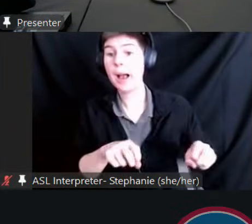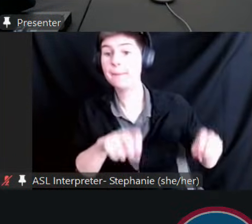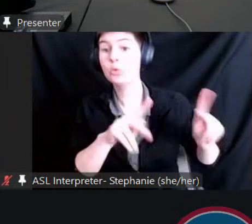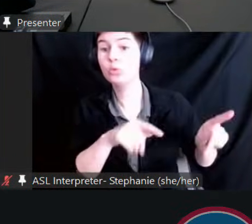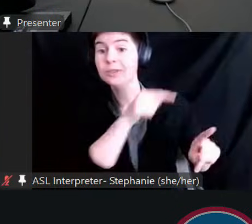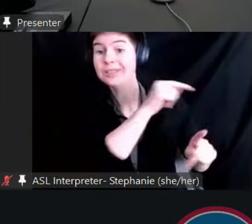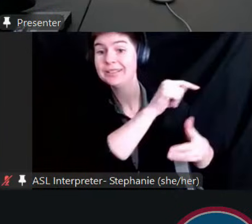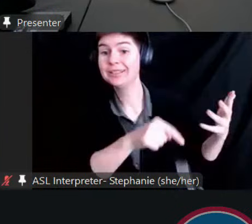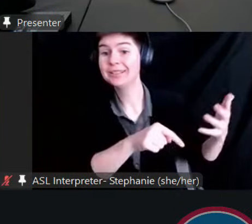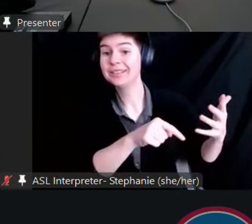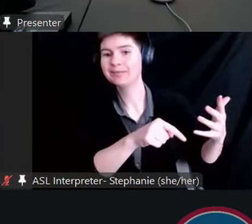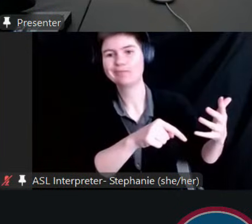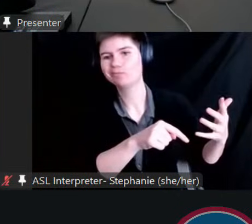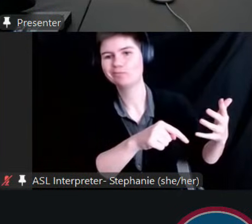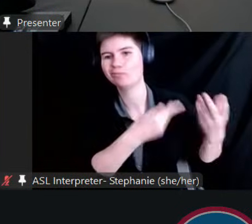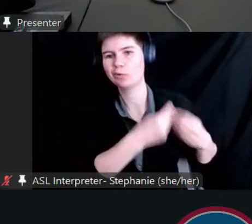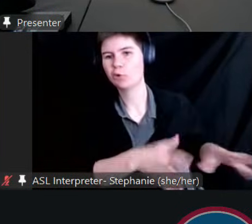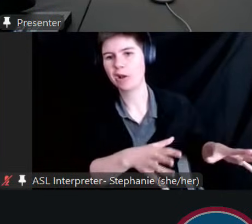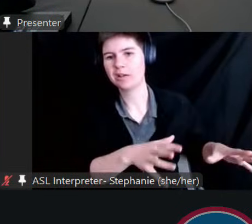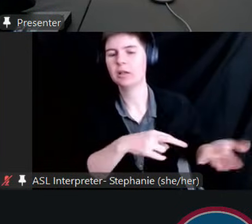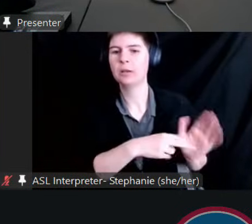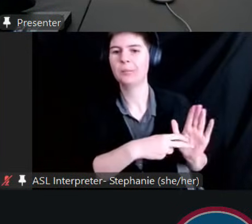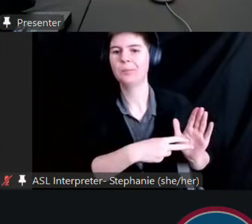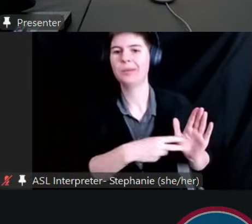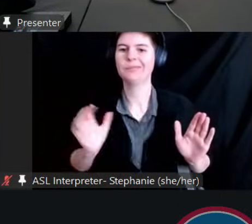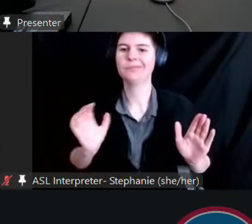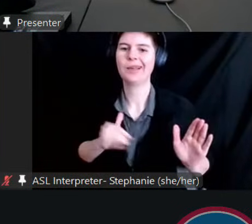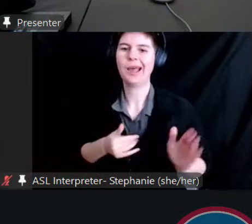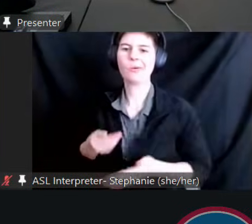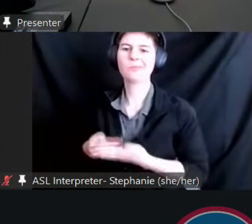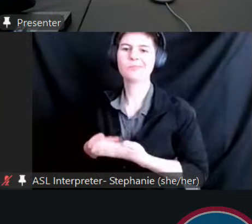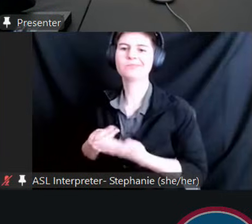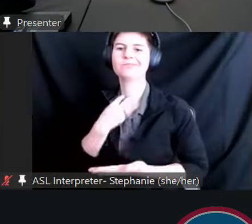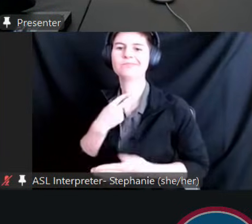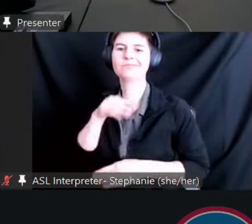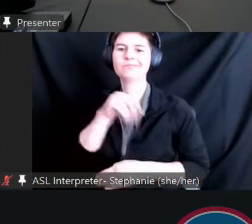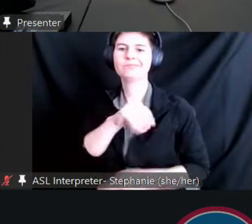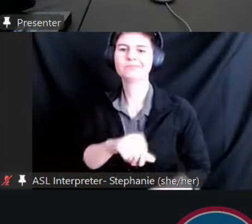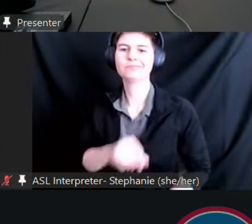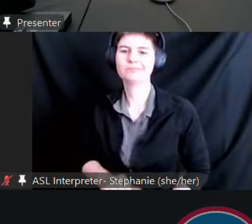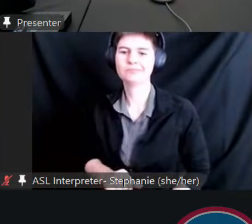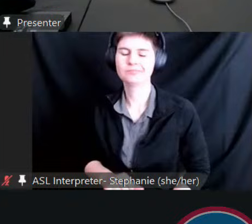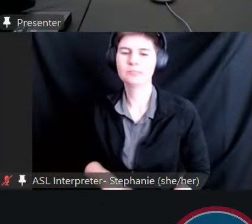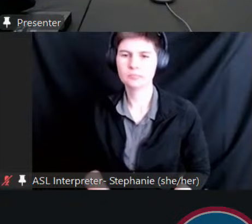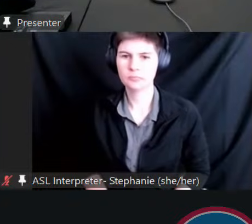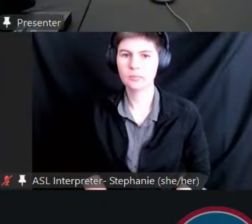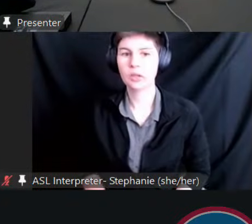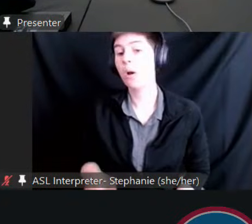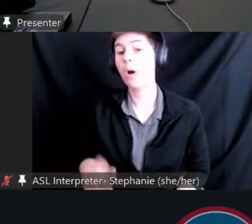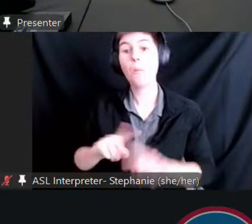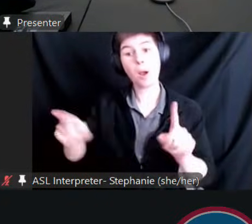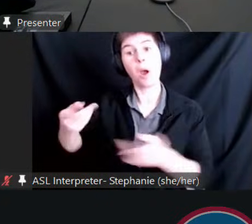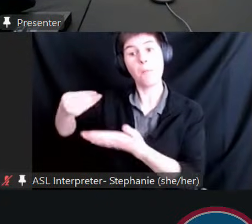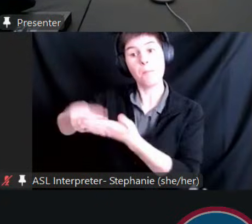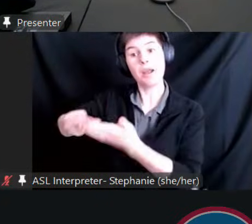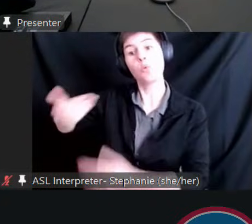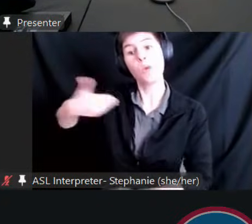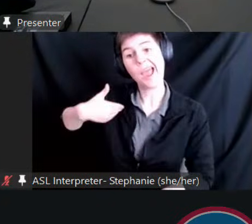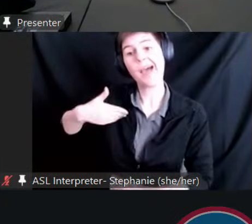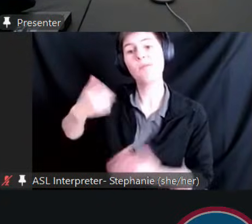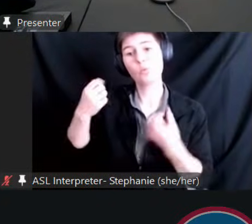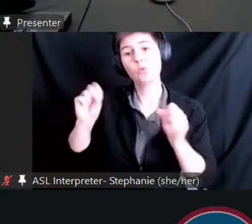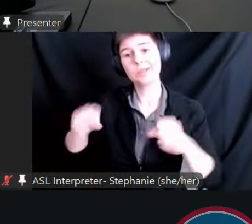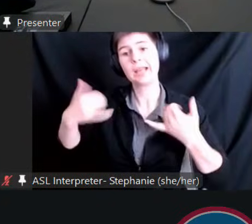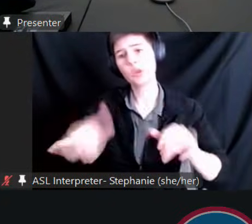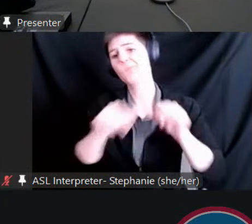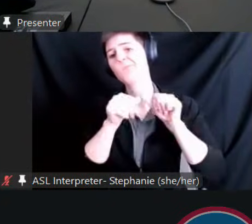but the funds themselves are not going to go anywhere, and we'll still be able to construct as much as we would anyway, as far as the bus priority. Yeah,